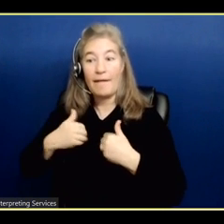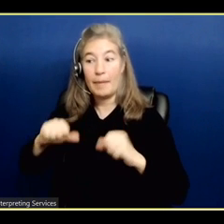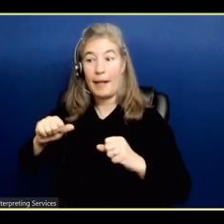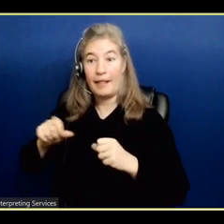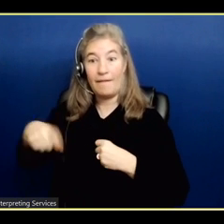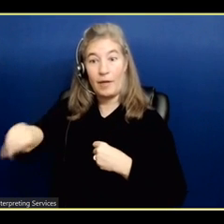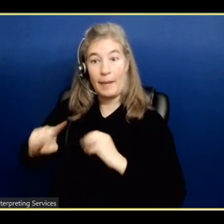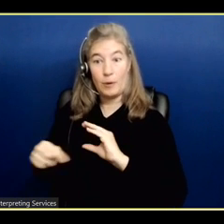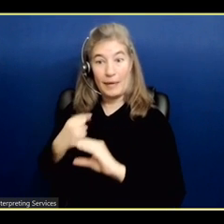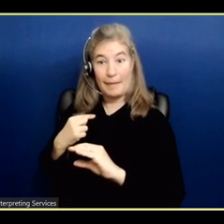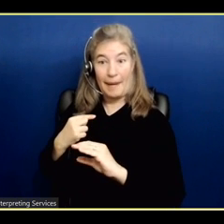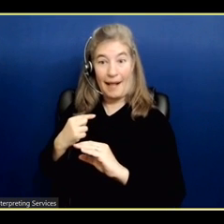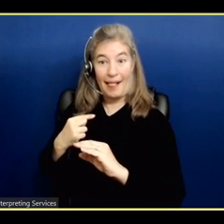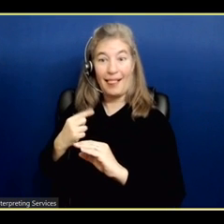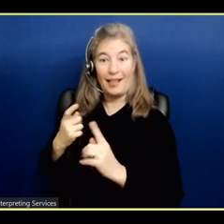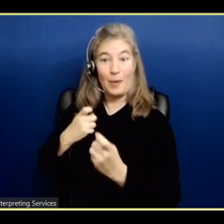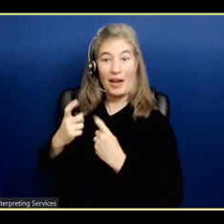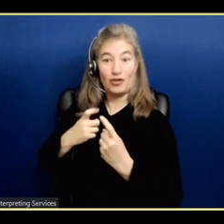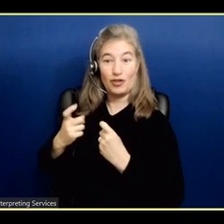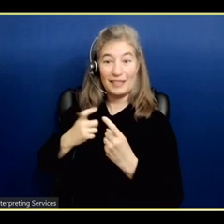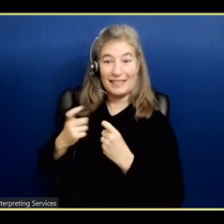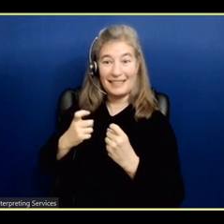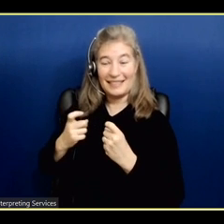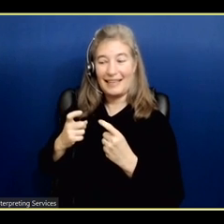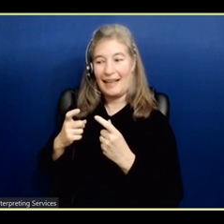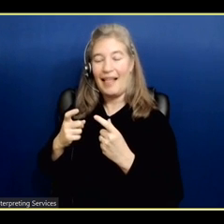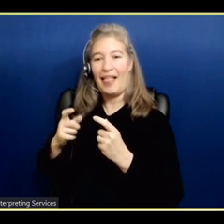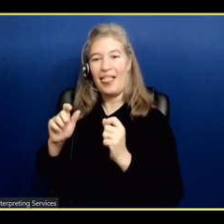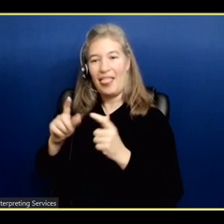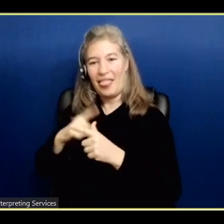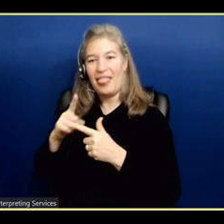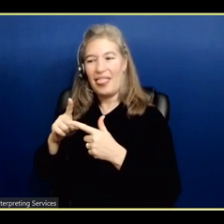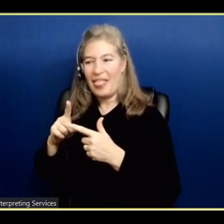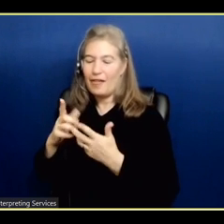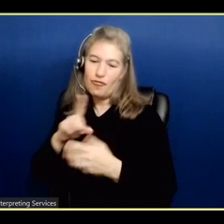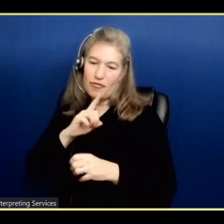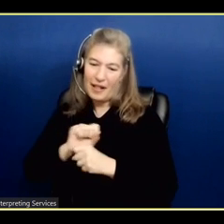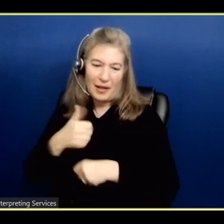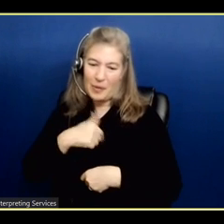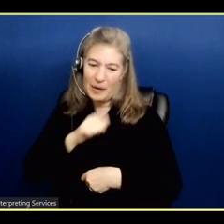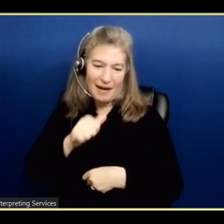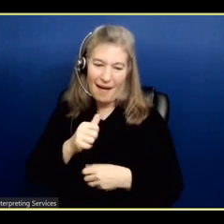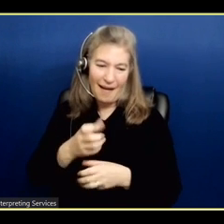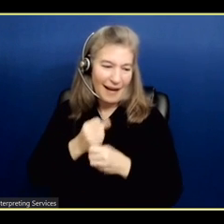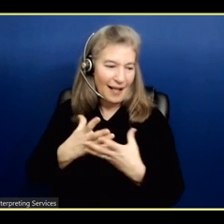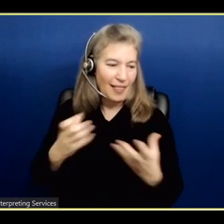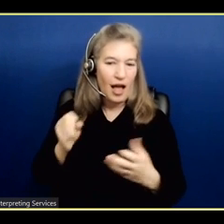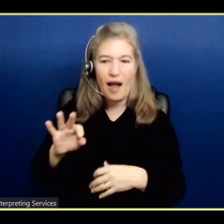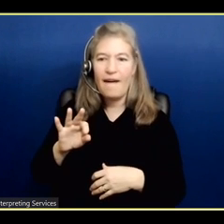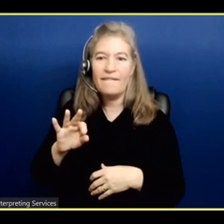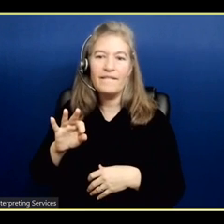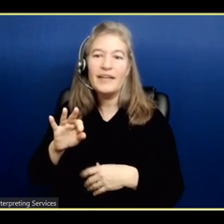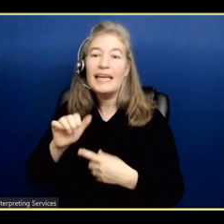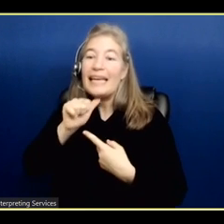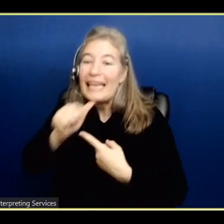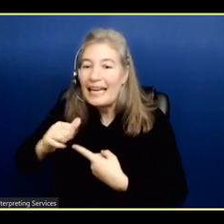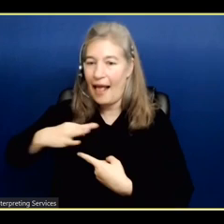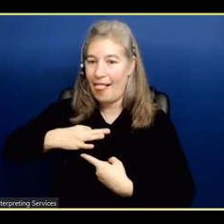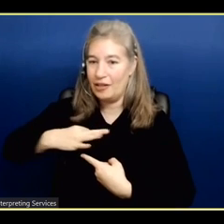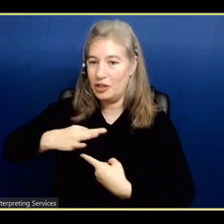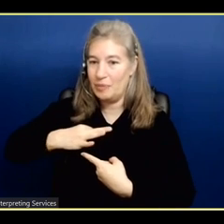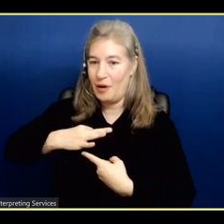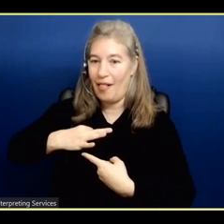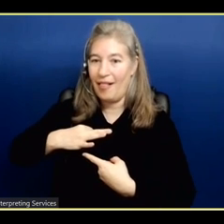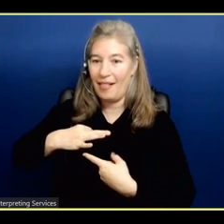questions, I'm able to field all of that. So we're in fact not getting a lot of ineligible applications that are